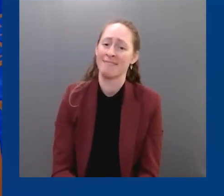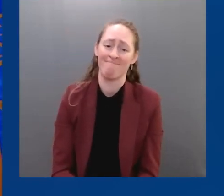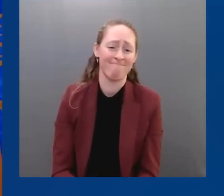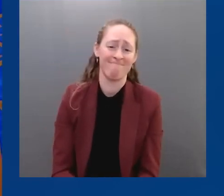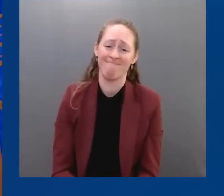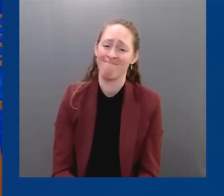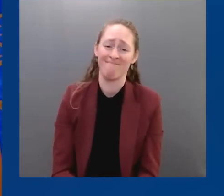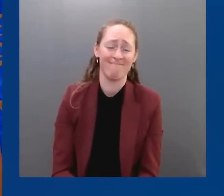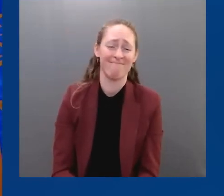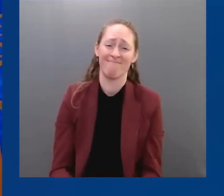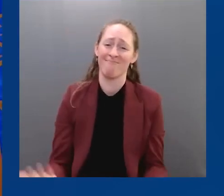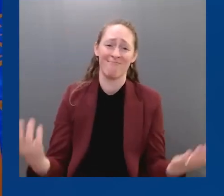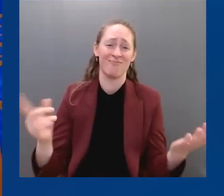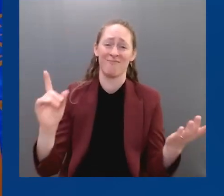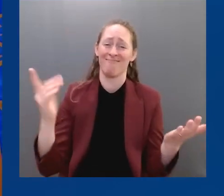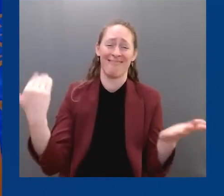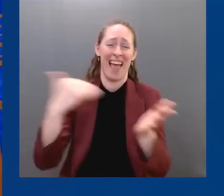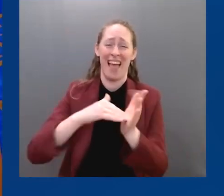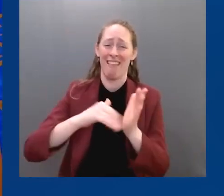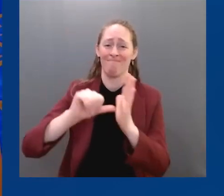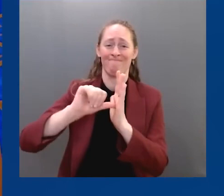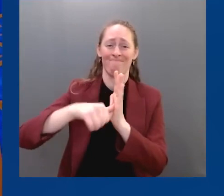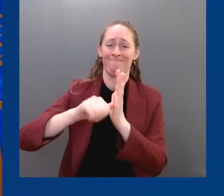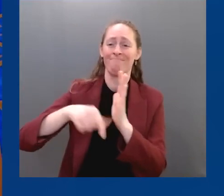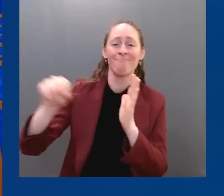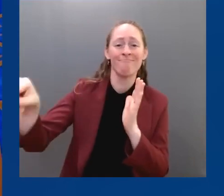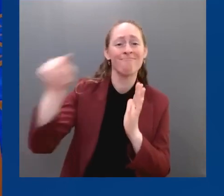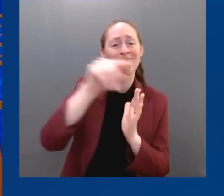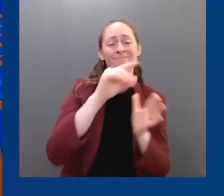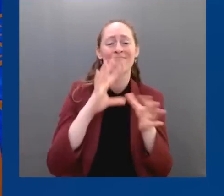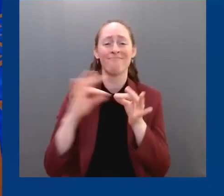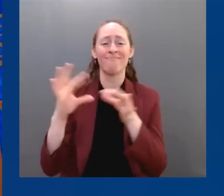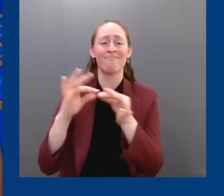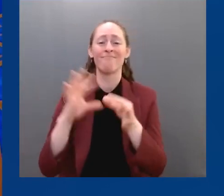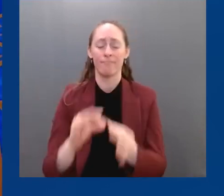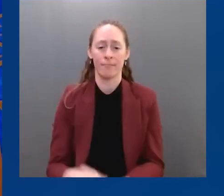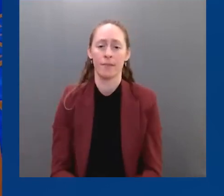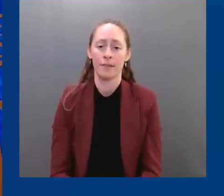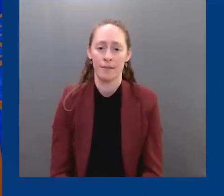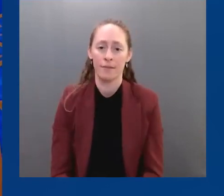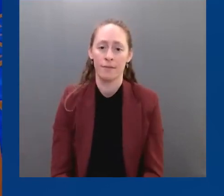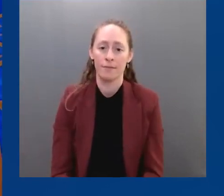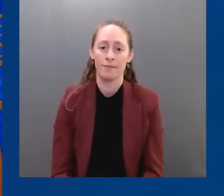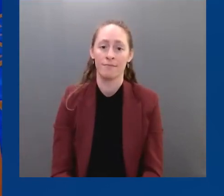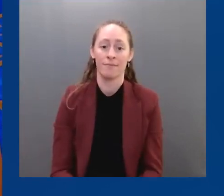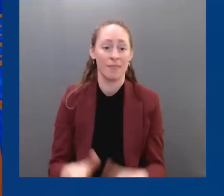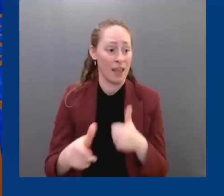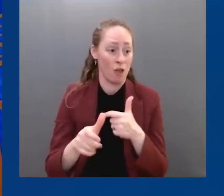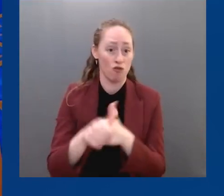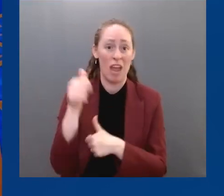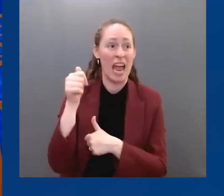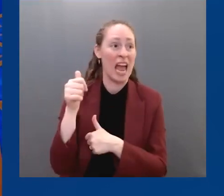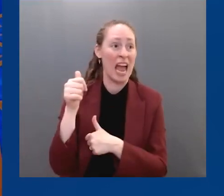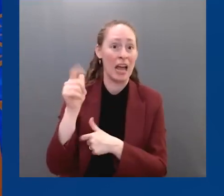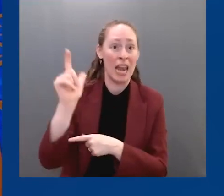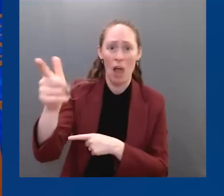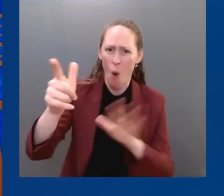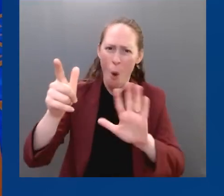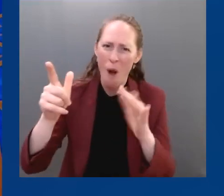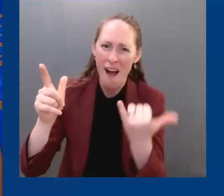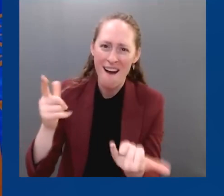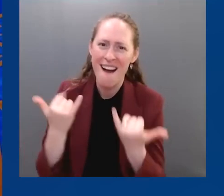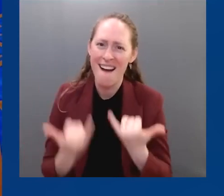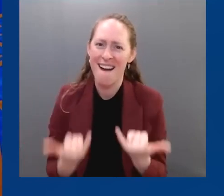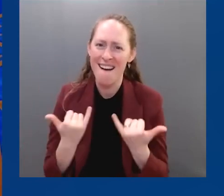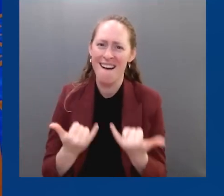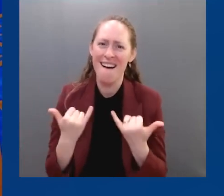and you had been saying, Ashish, that the threat to you is now. If you are not vaccinated to the fullest, namely